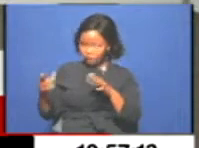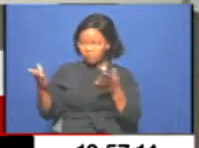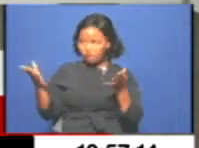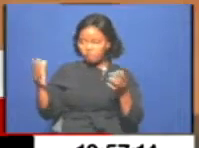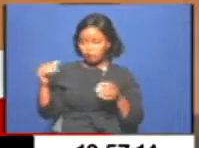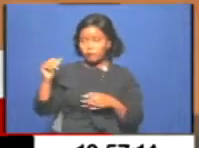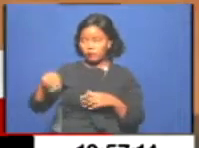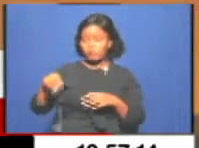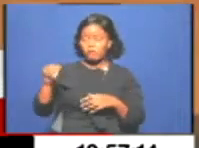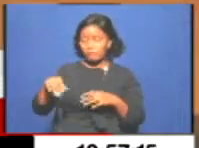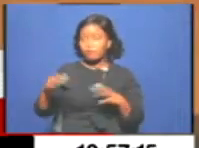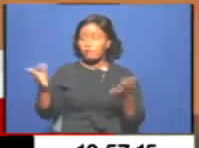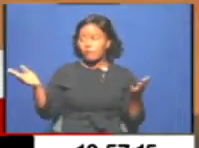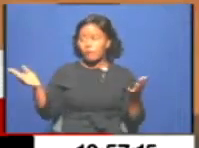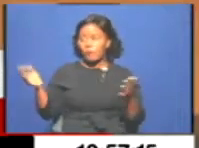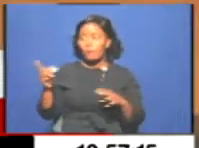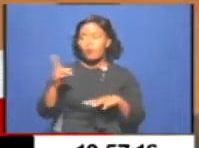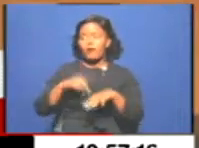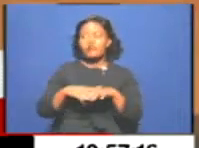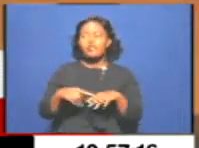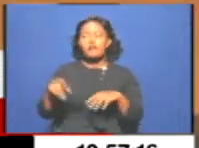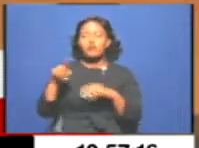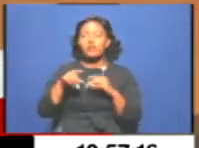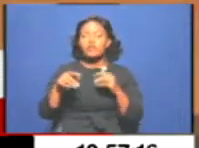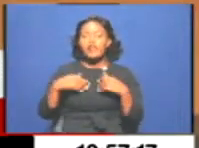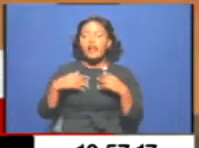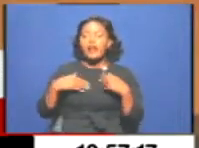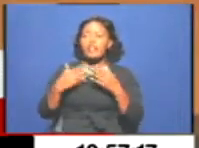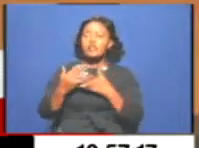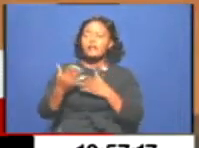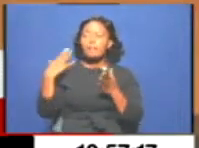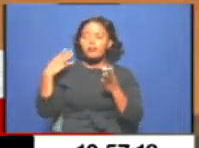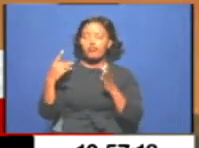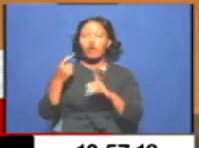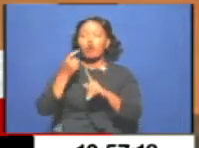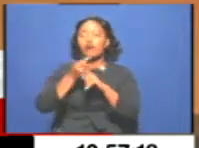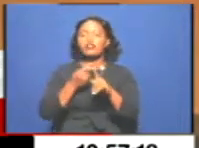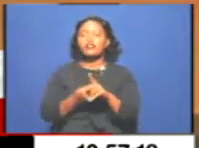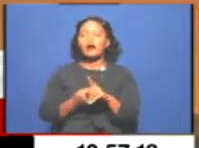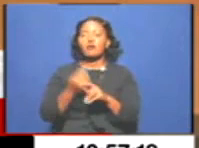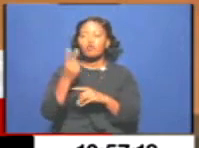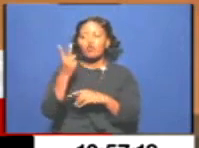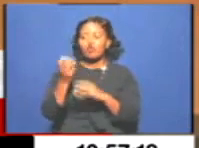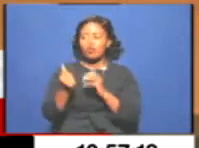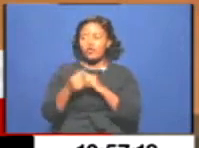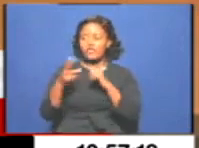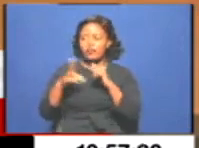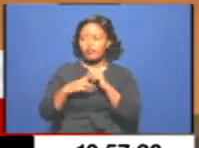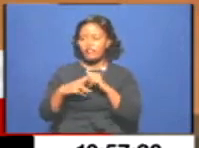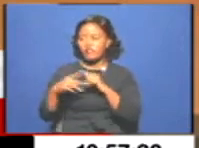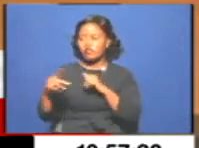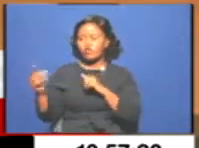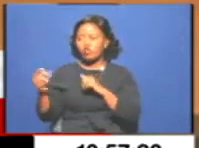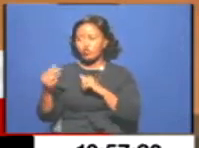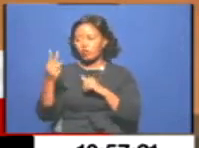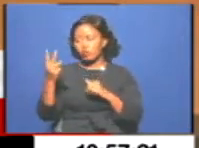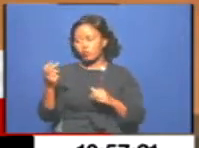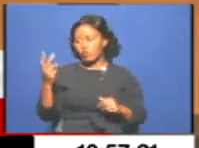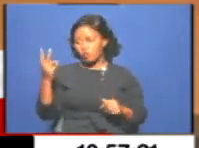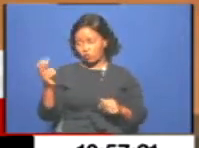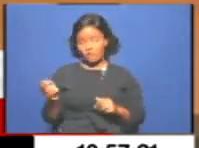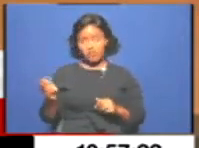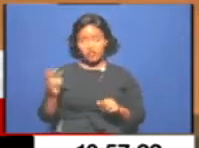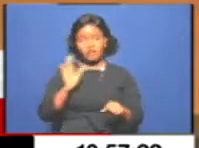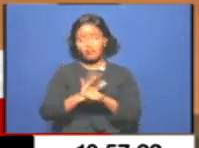When we were there the previous term of 2017 to 2020, as expected, over very many